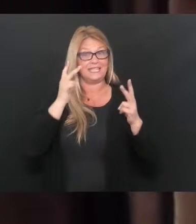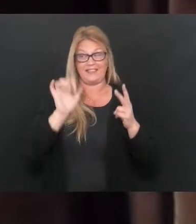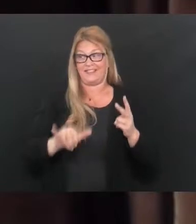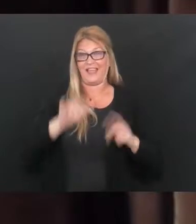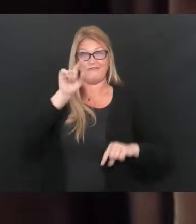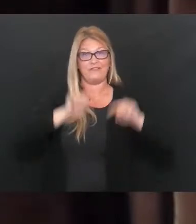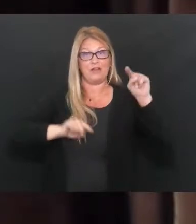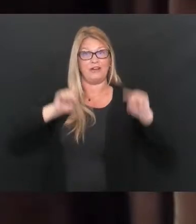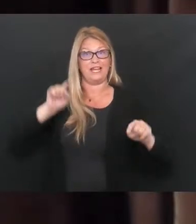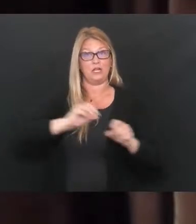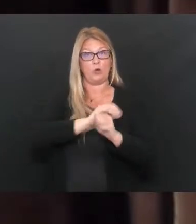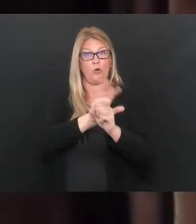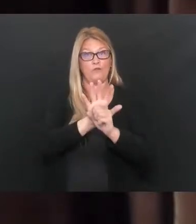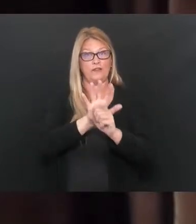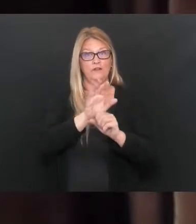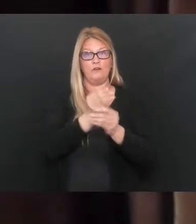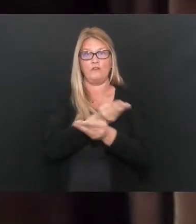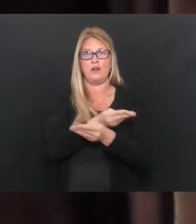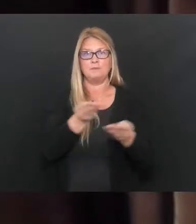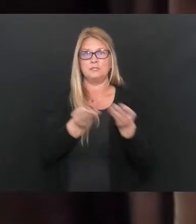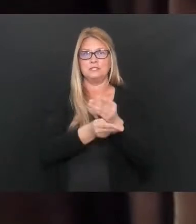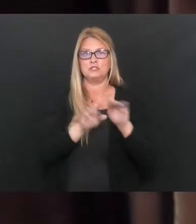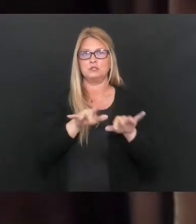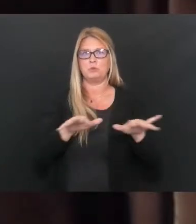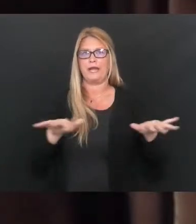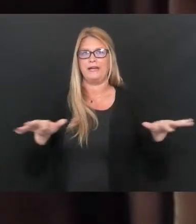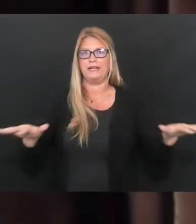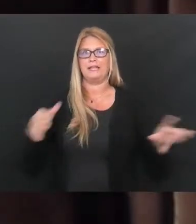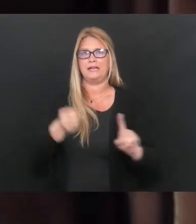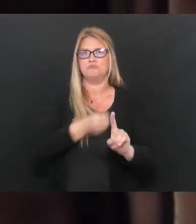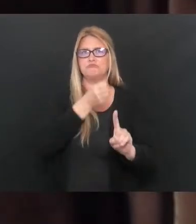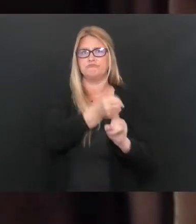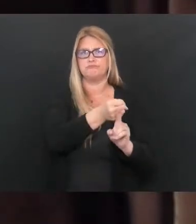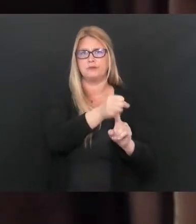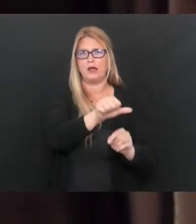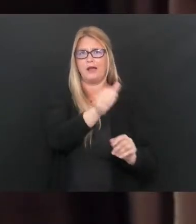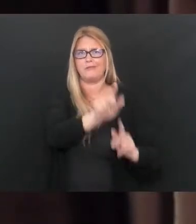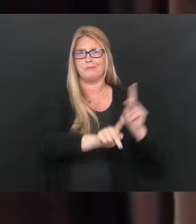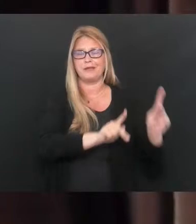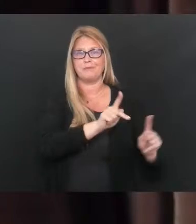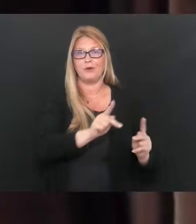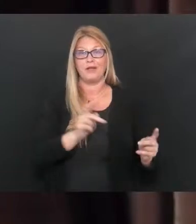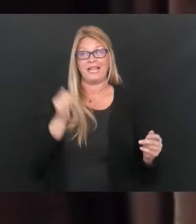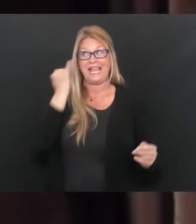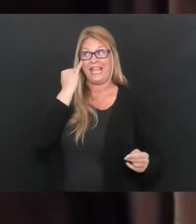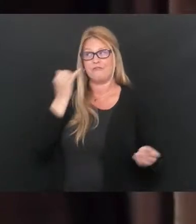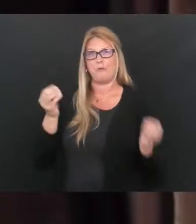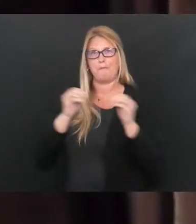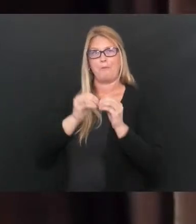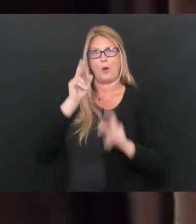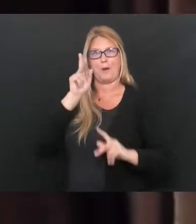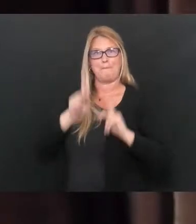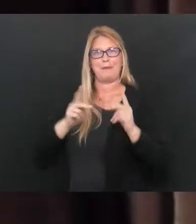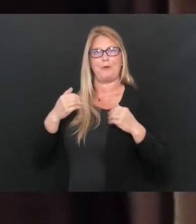from spreading, from infecting more people, is by having more of us be immune. And we know